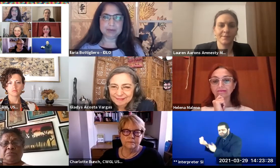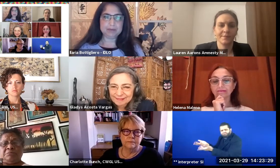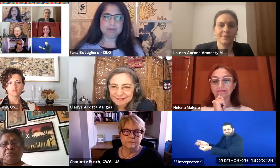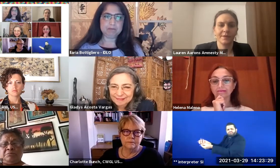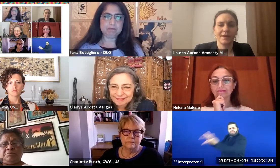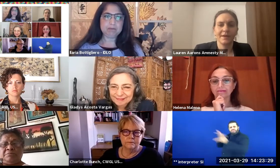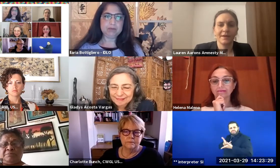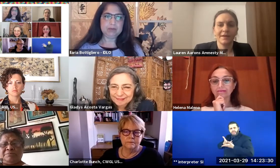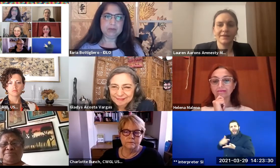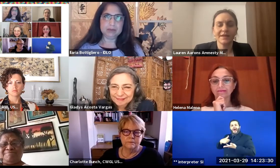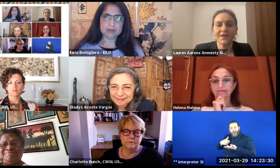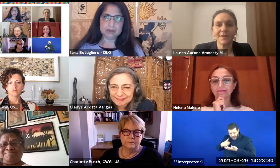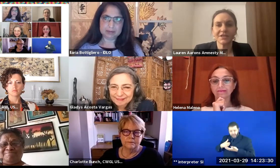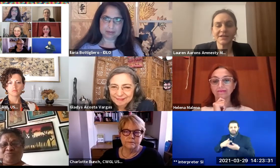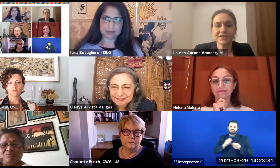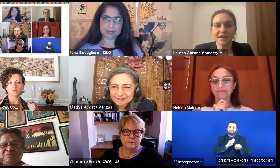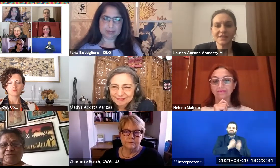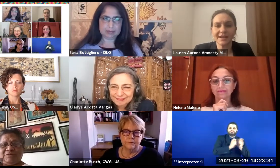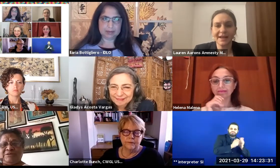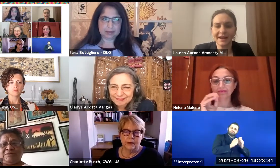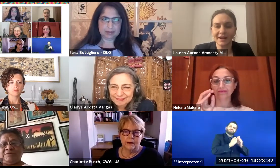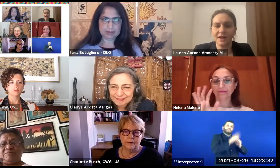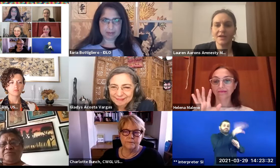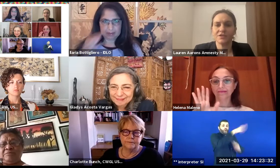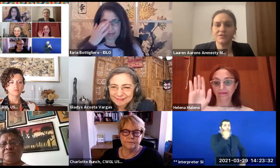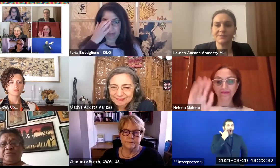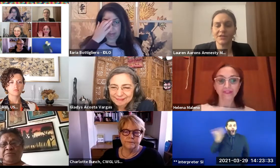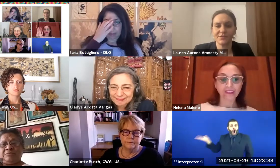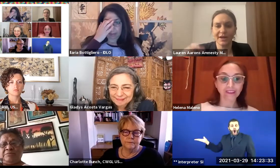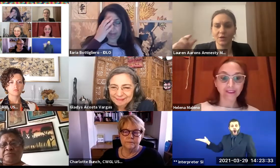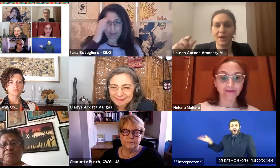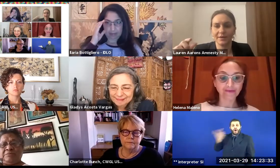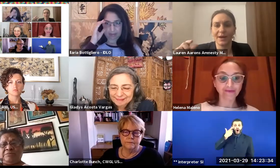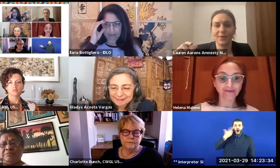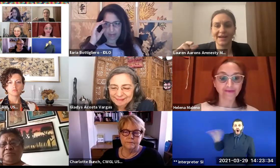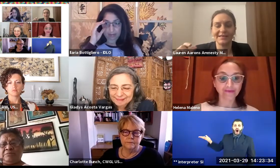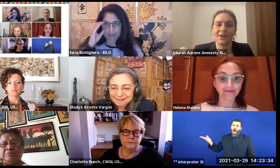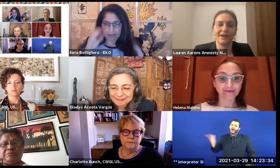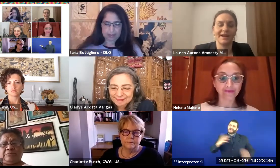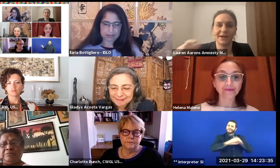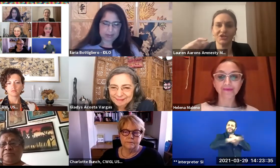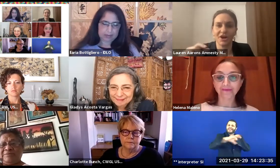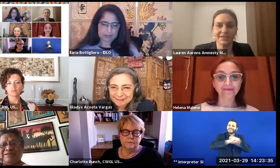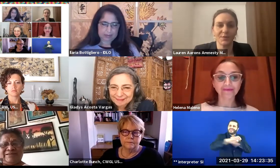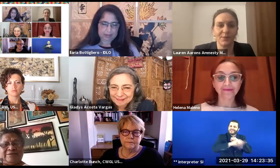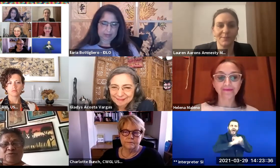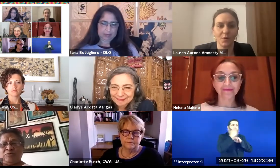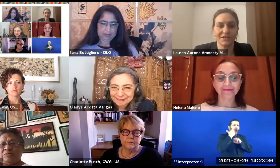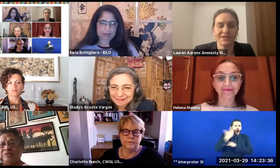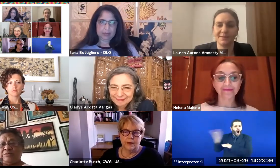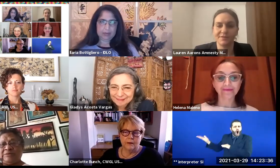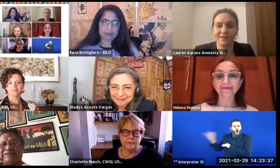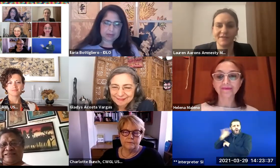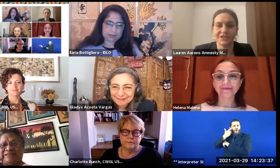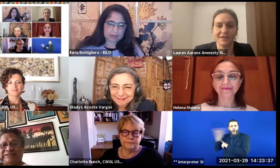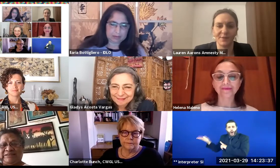you. Thanks very much. And I'll just turn to Helena to respond, if you can, quite quickly to that one. And I'm going to try and squeeze one more